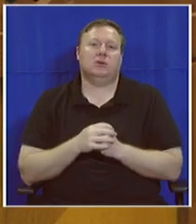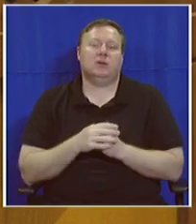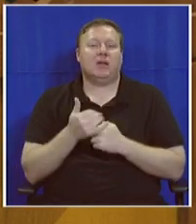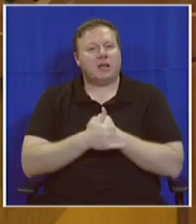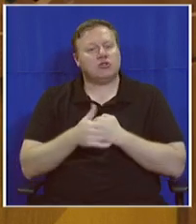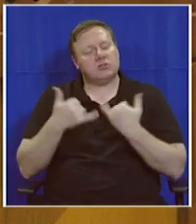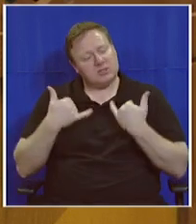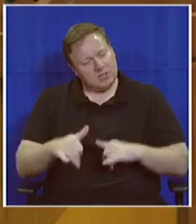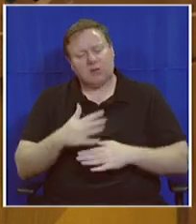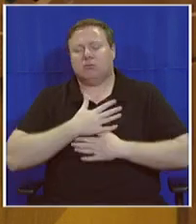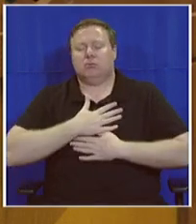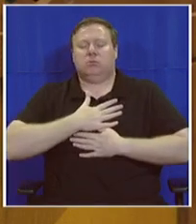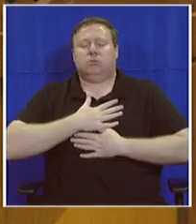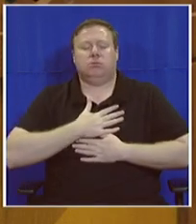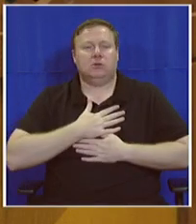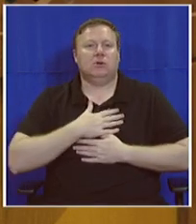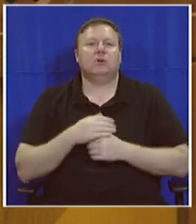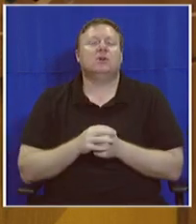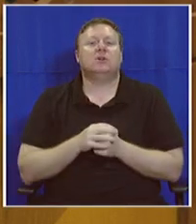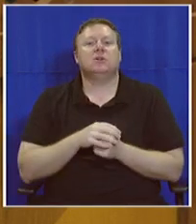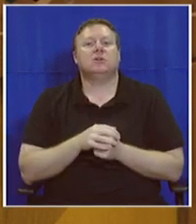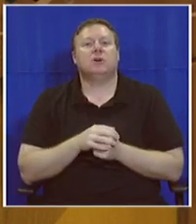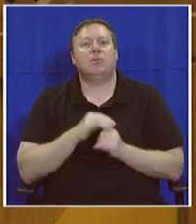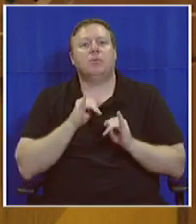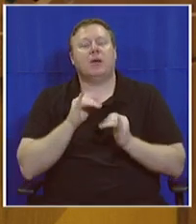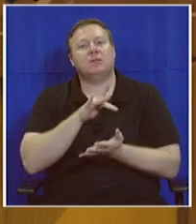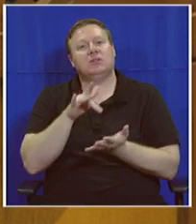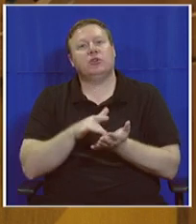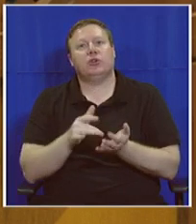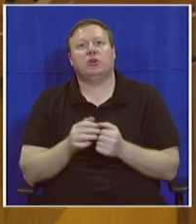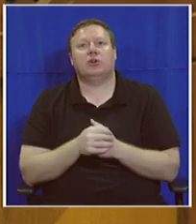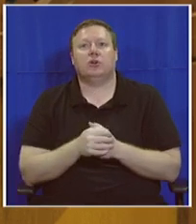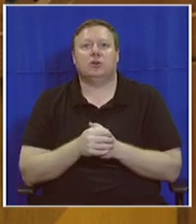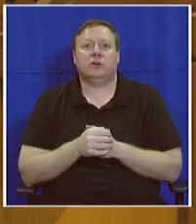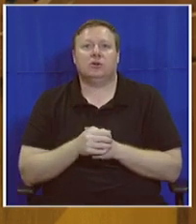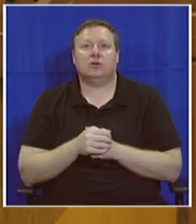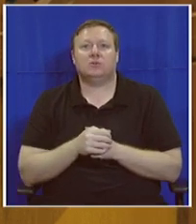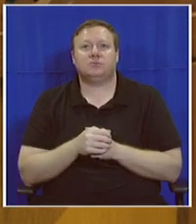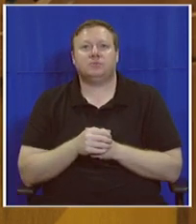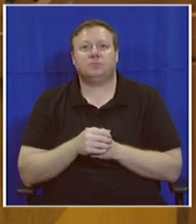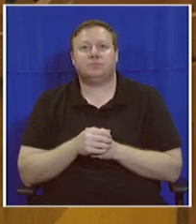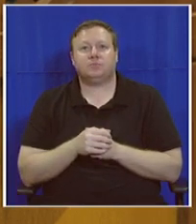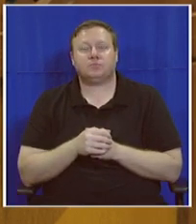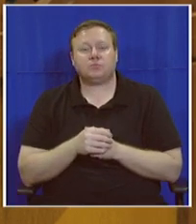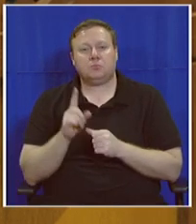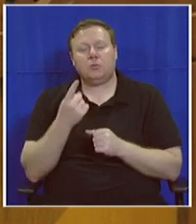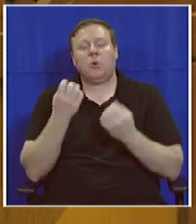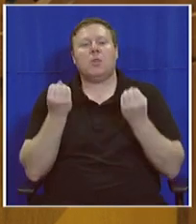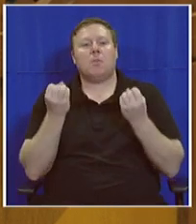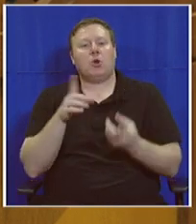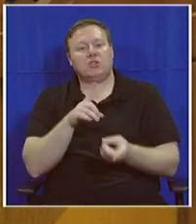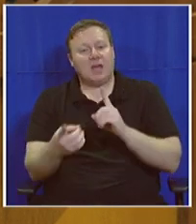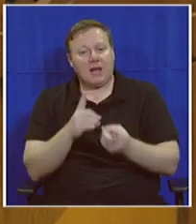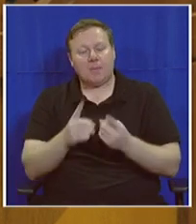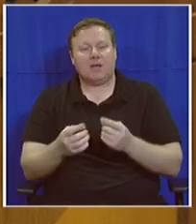mourning because of such a tragic circumstance robbed with this earth of one of the most dynamic,